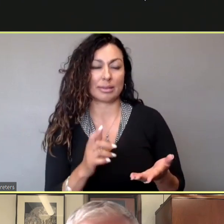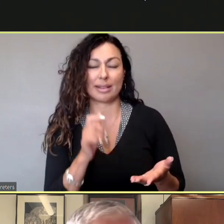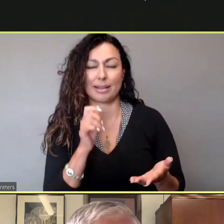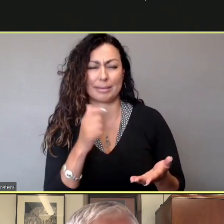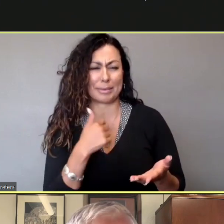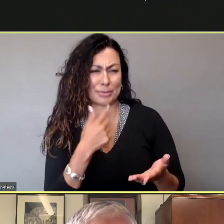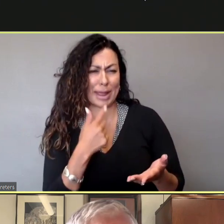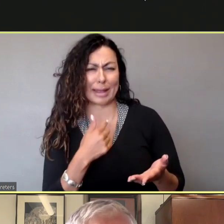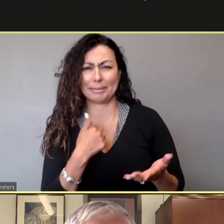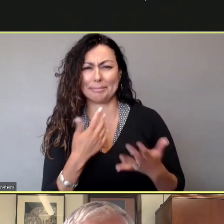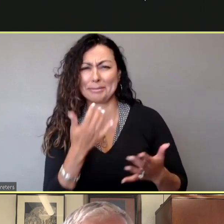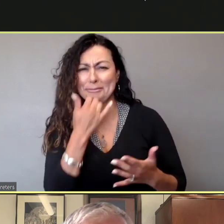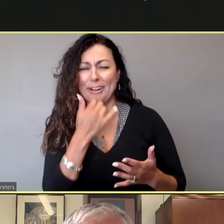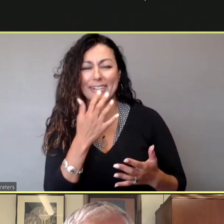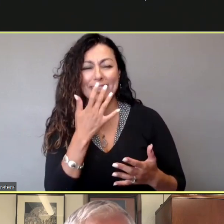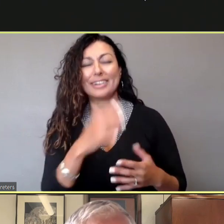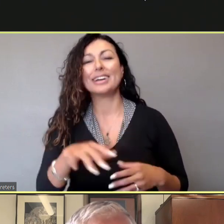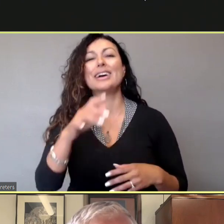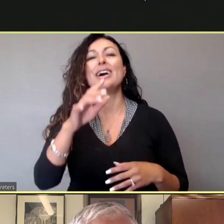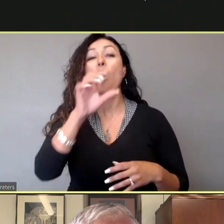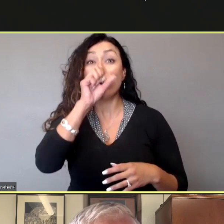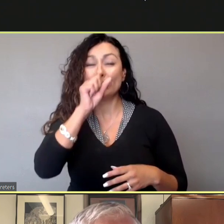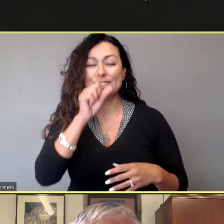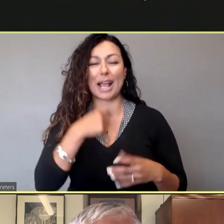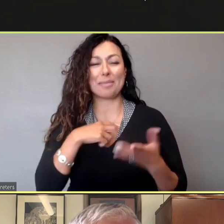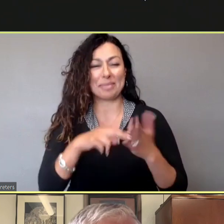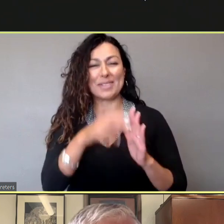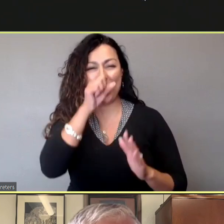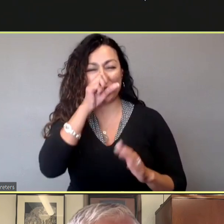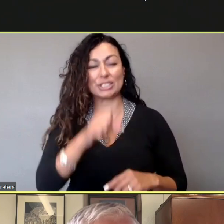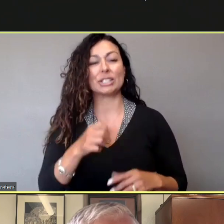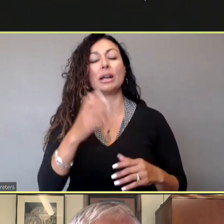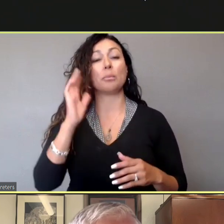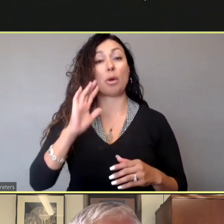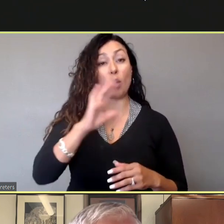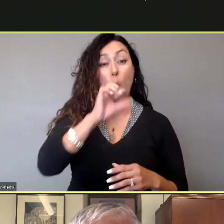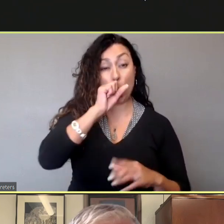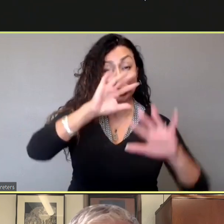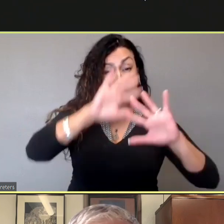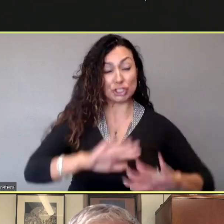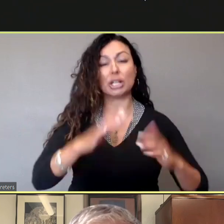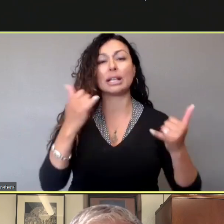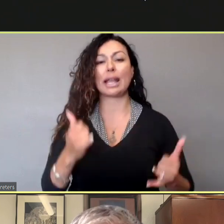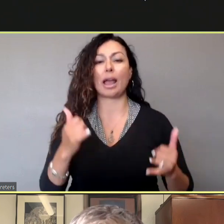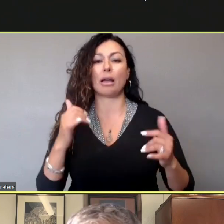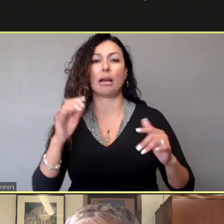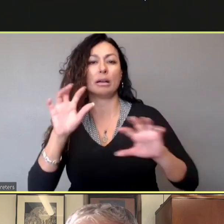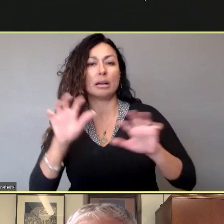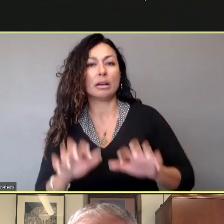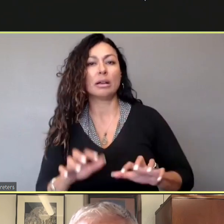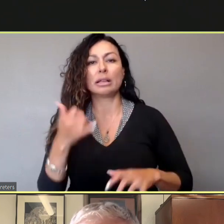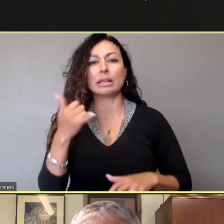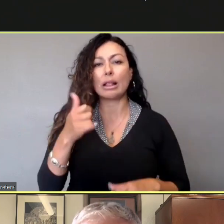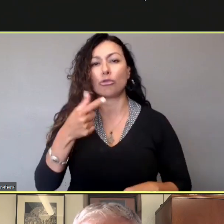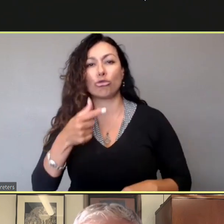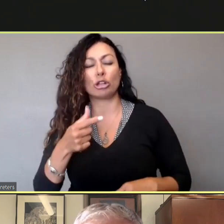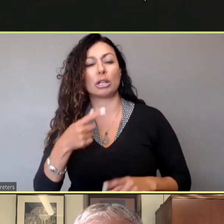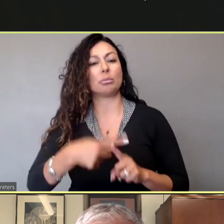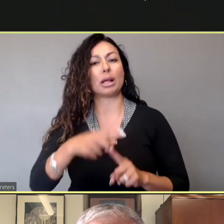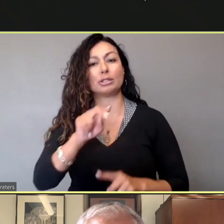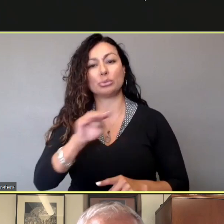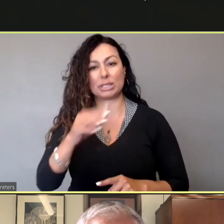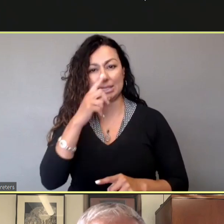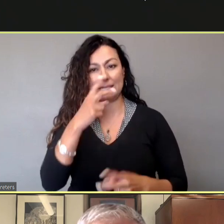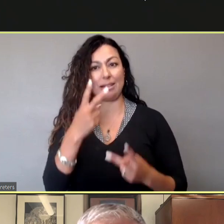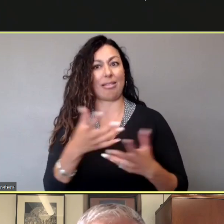with colors. An orange map a month ago is now softening. We're seeing a lot of yellow and green, and even in New Mexico, we're seeing a lot of